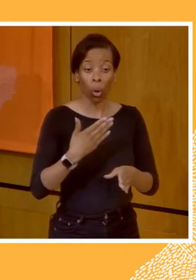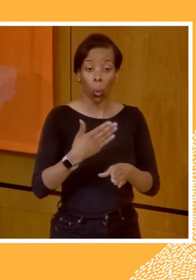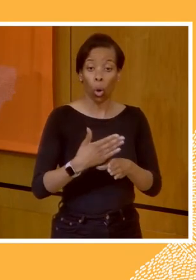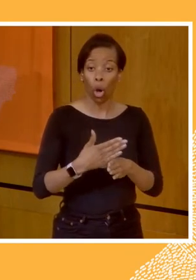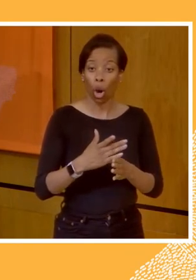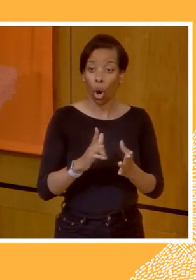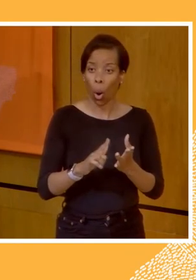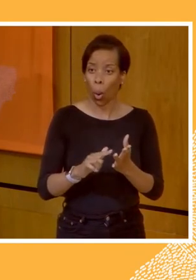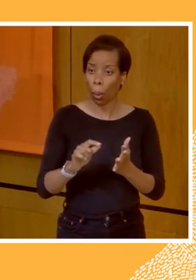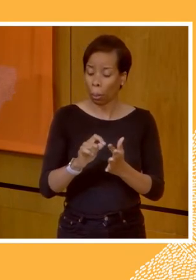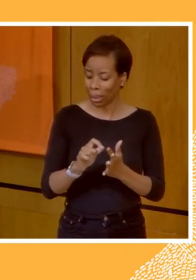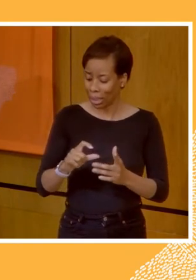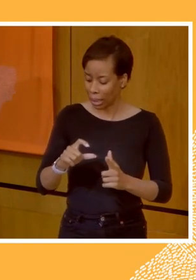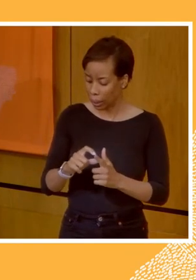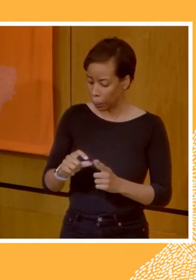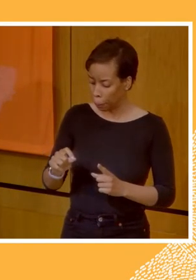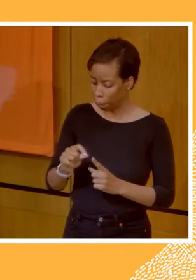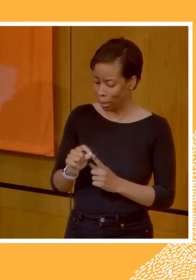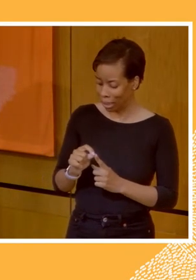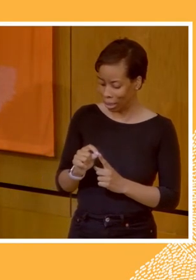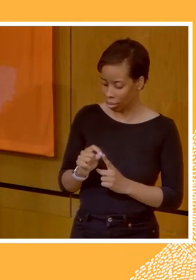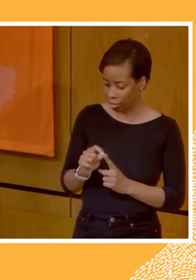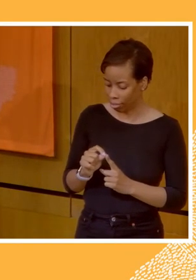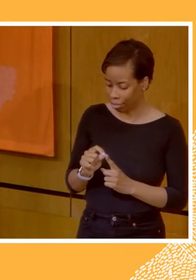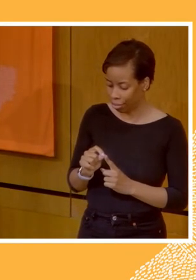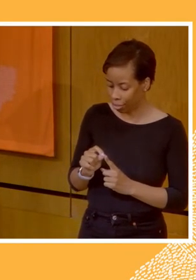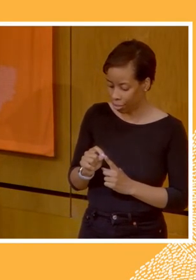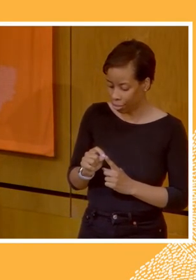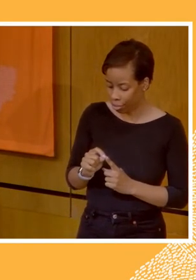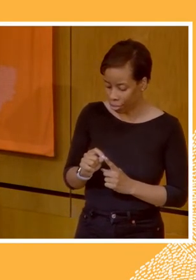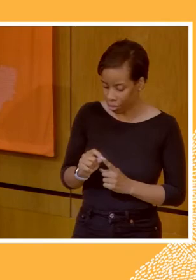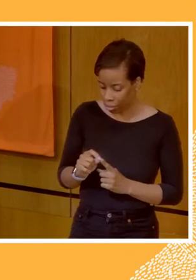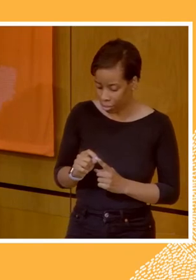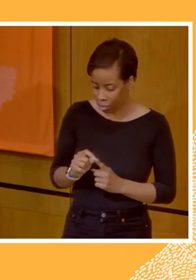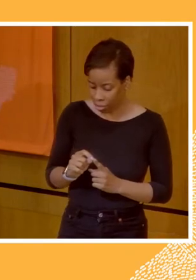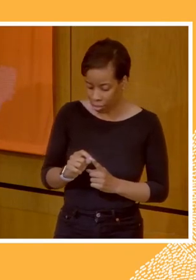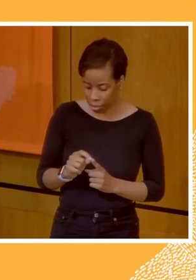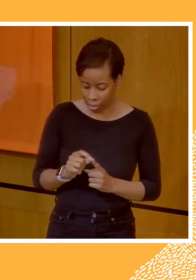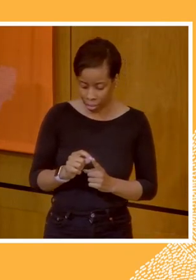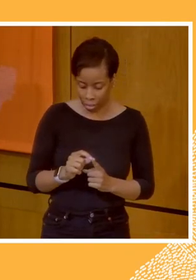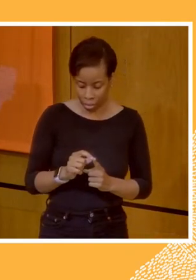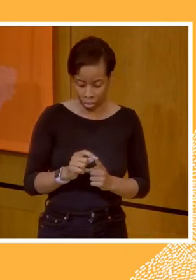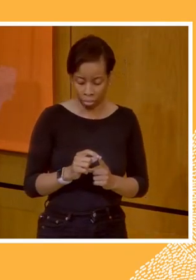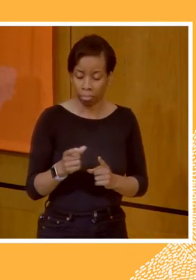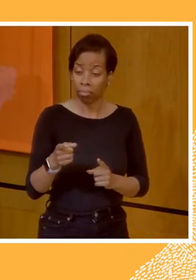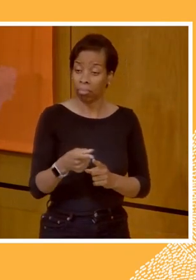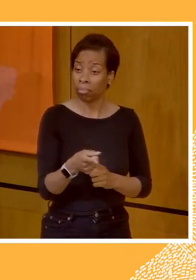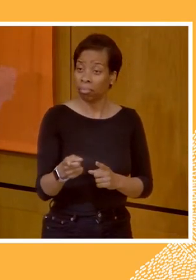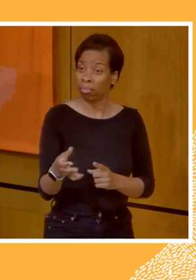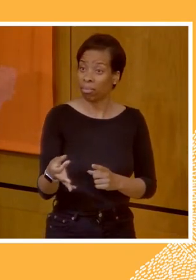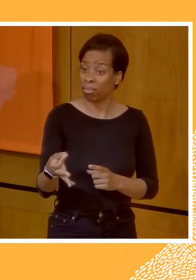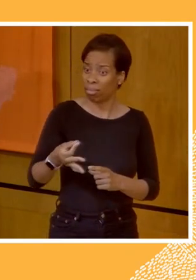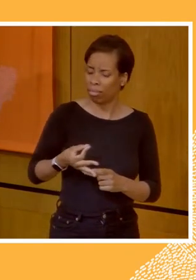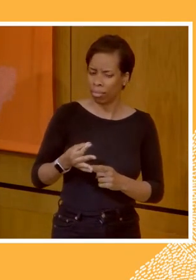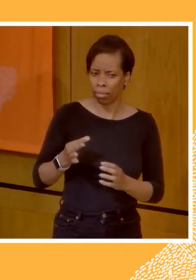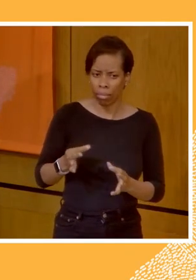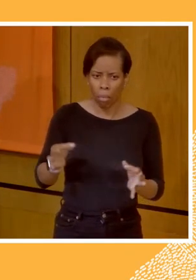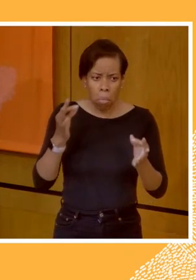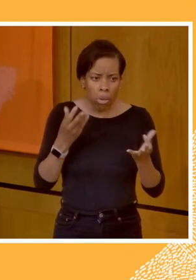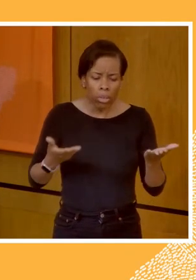OPDP, OGIEC People Development Program. And this issue of podcast came to us, and we can say in the right